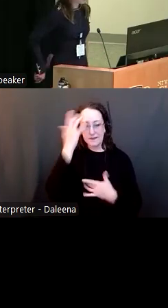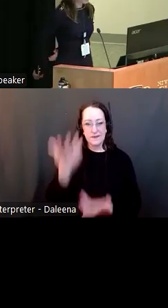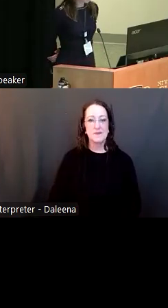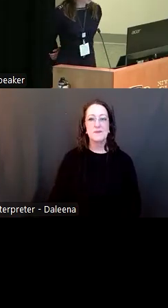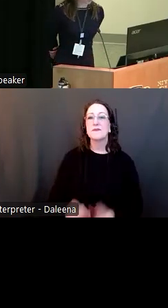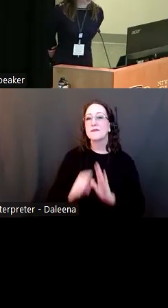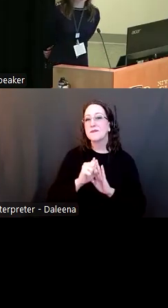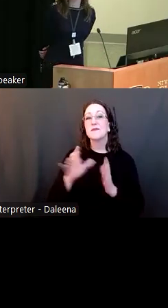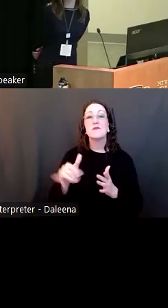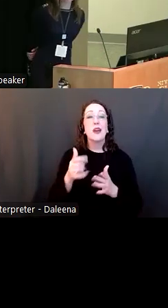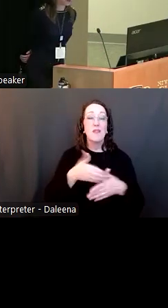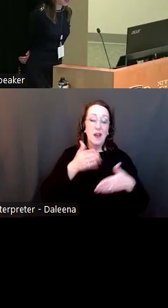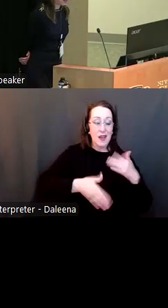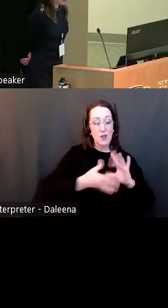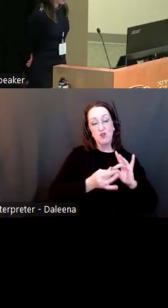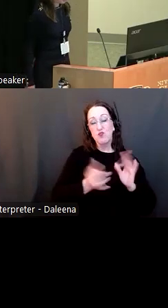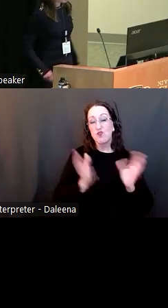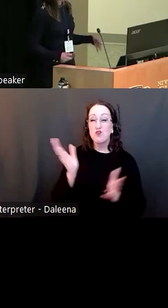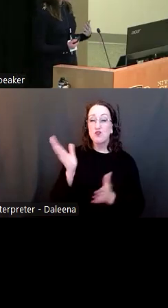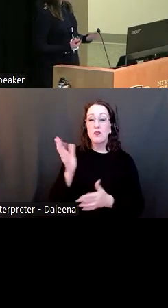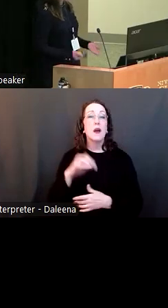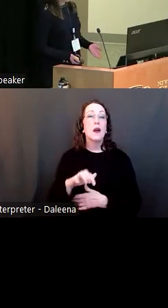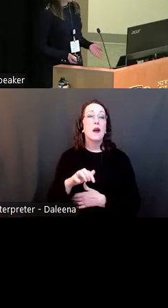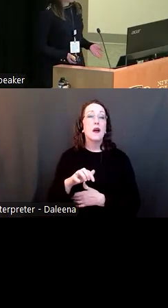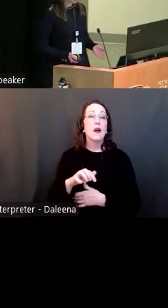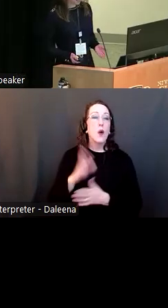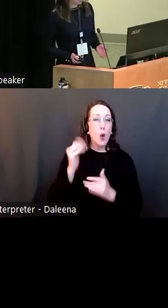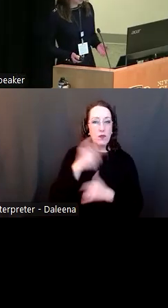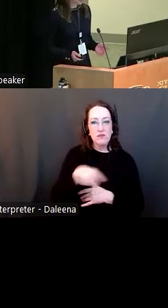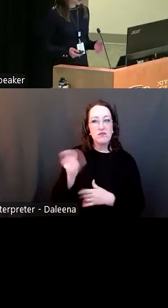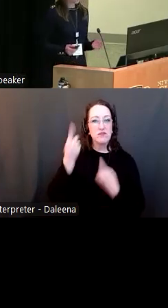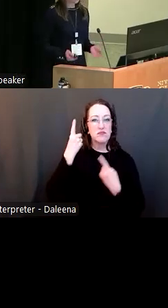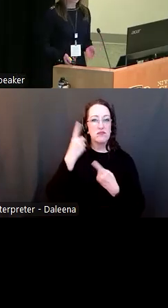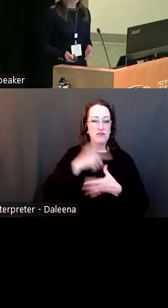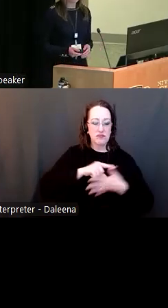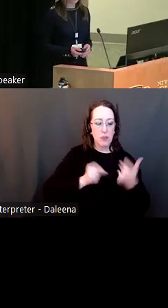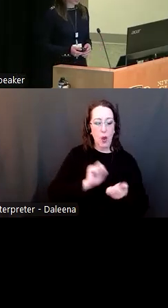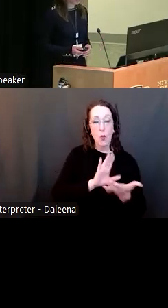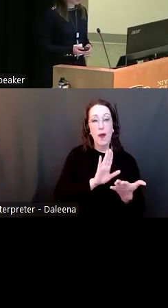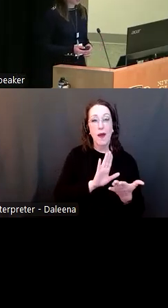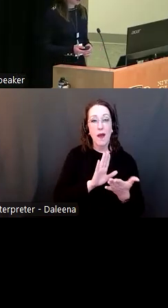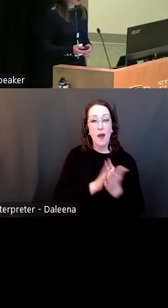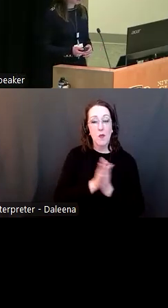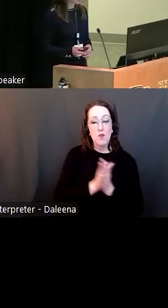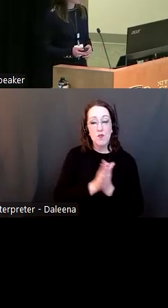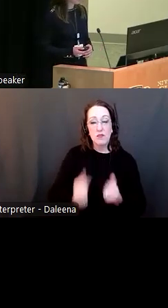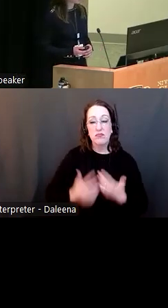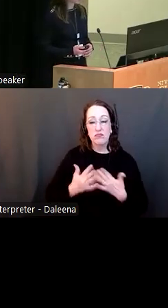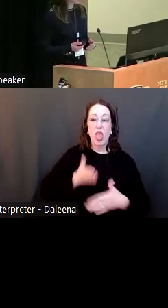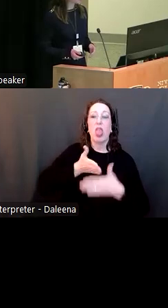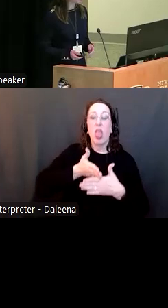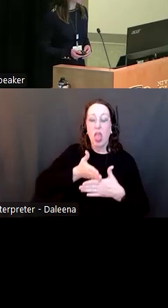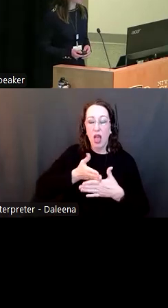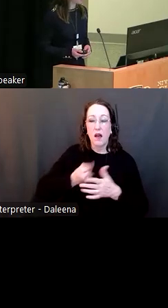By the end of this talk, I hope I help you understand at least one way that motivation impairments affect